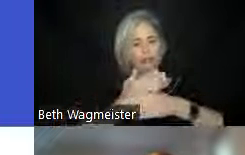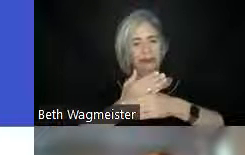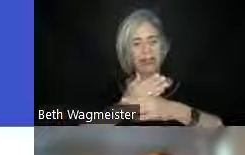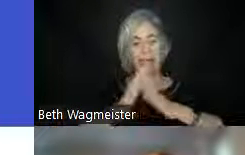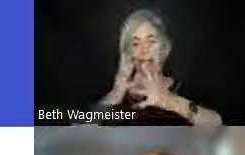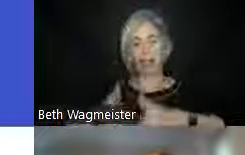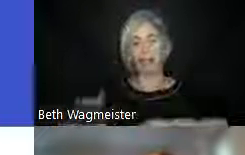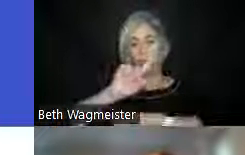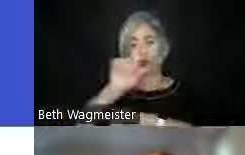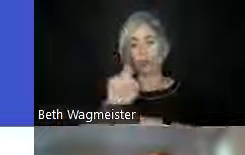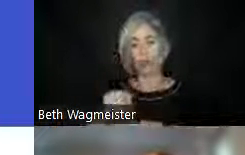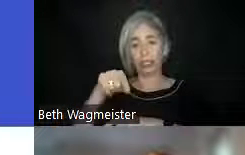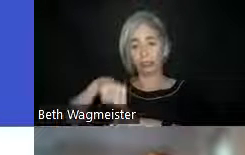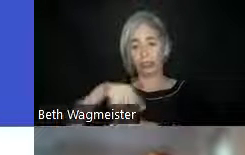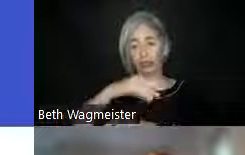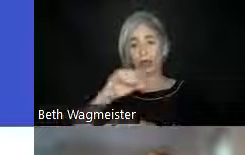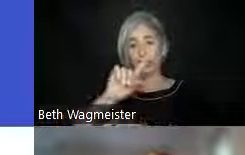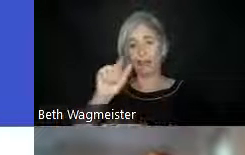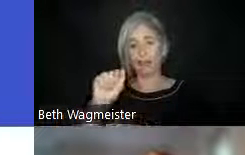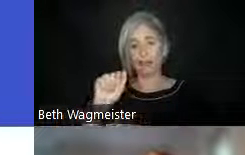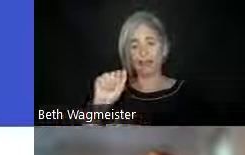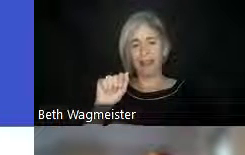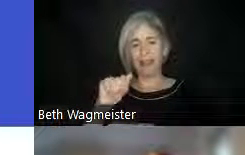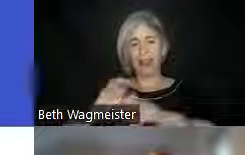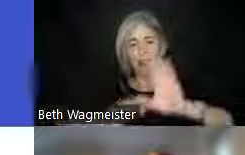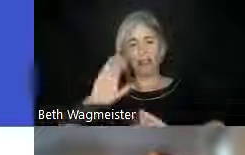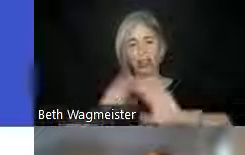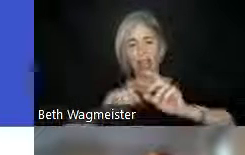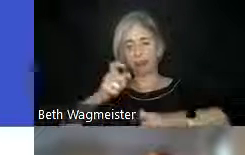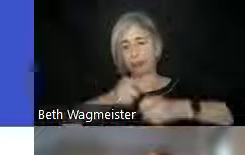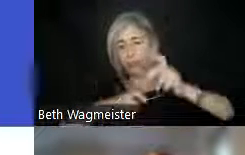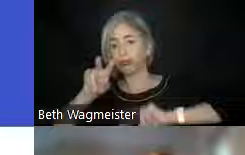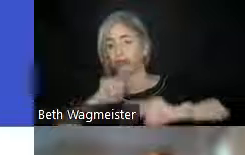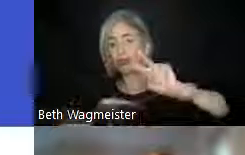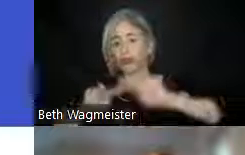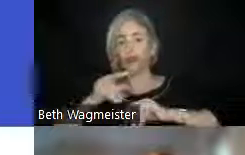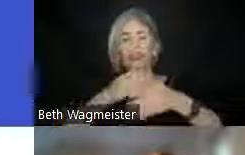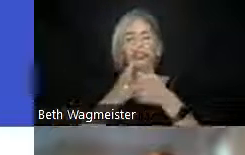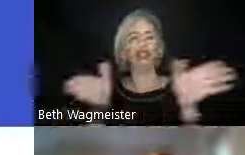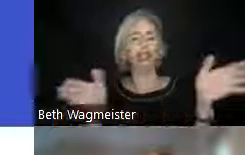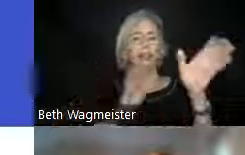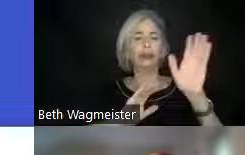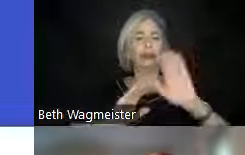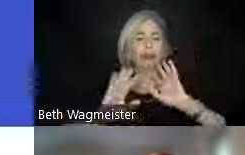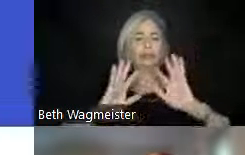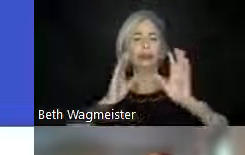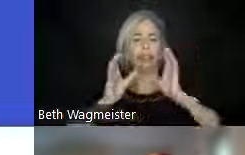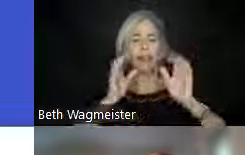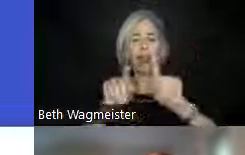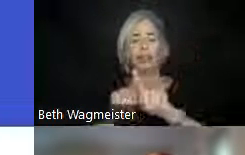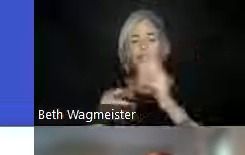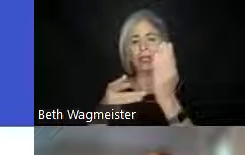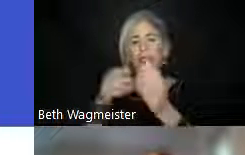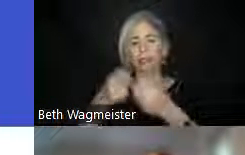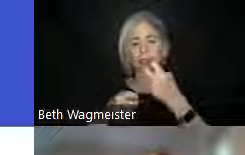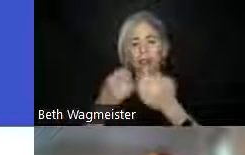your questions in the Q&A. The chat will be monitored for general dialogue and technical issues. Today's webinar will